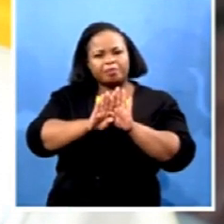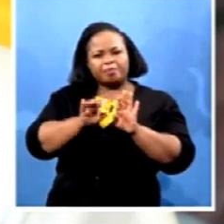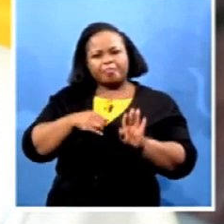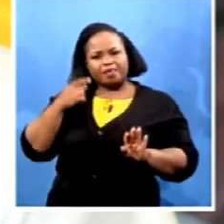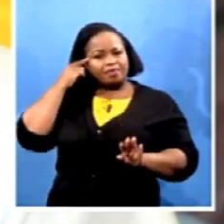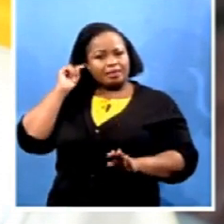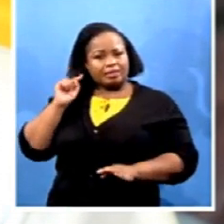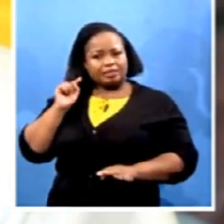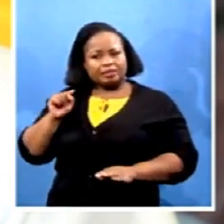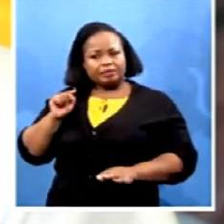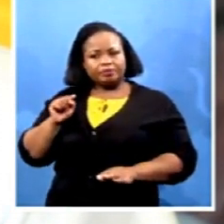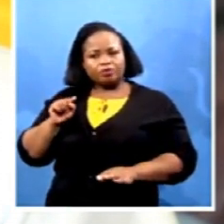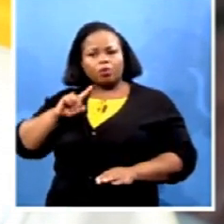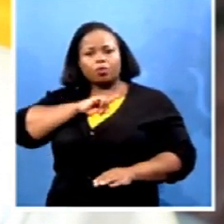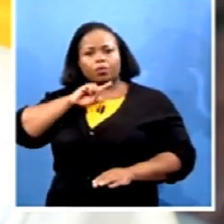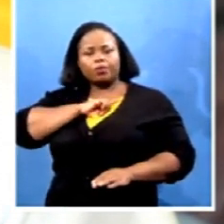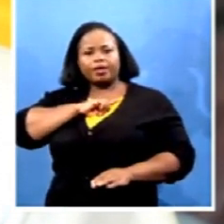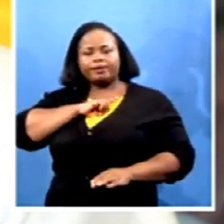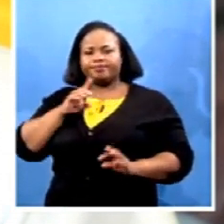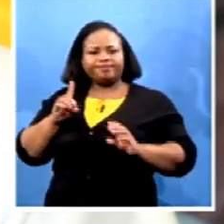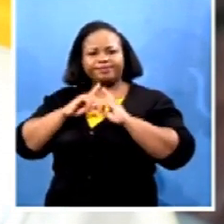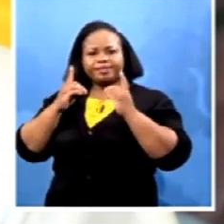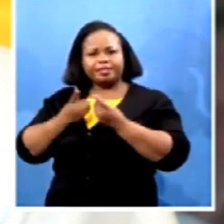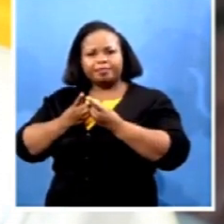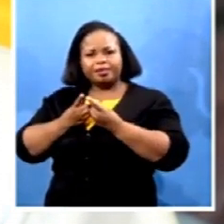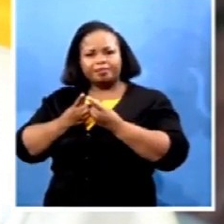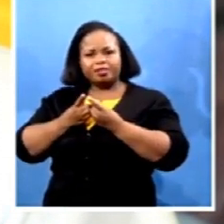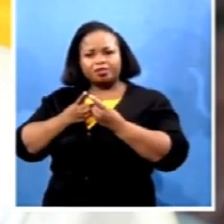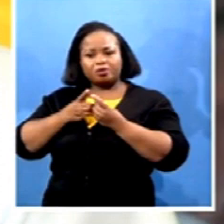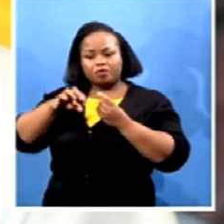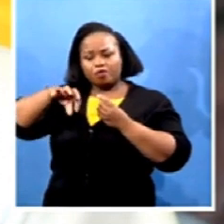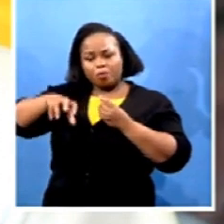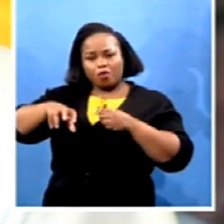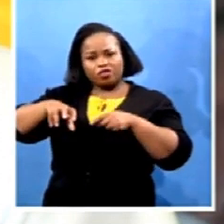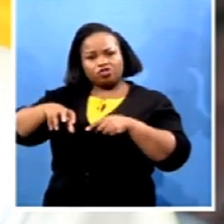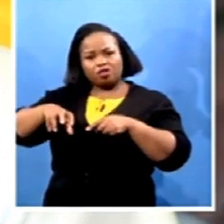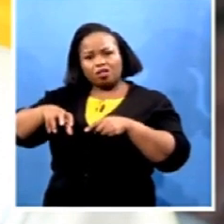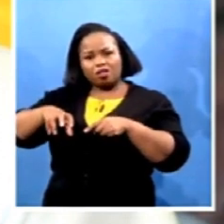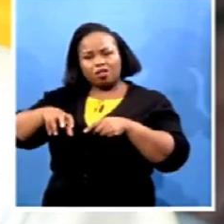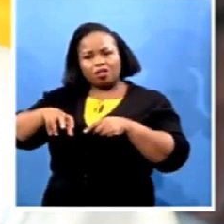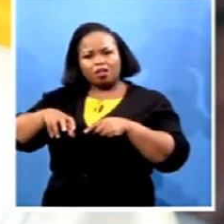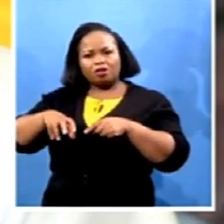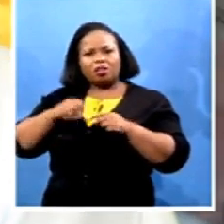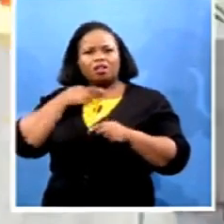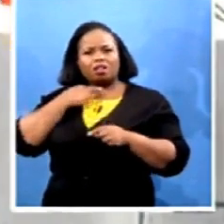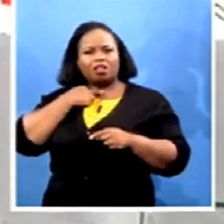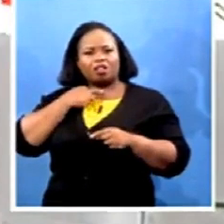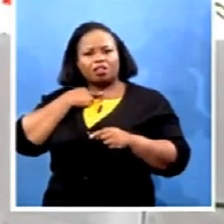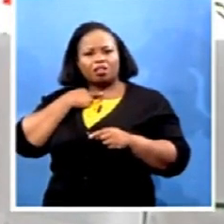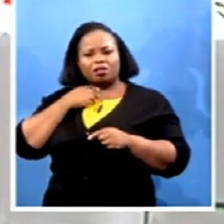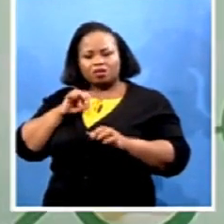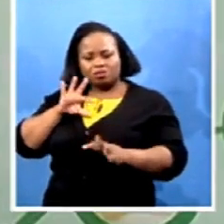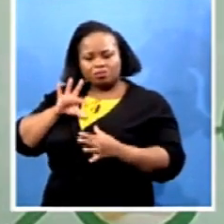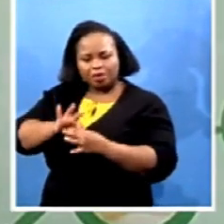the department provincially beyond its normalities to try and go back to our people, to try and apply the